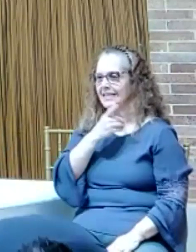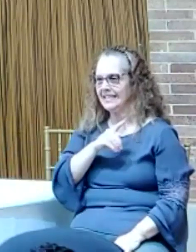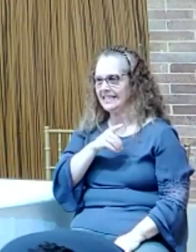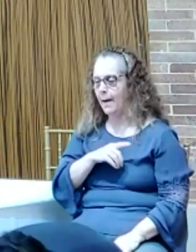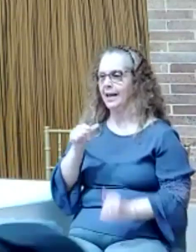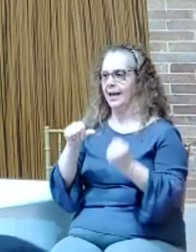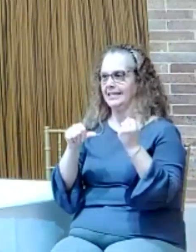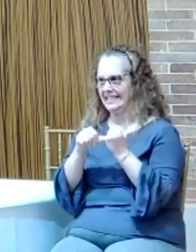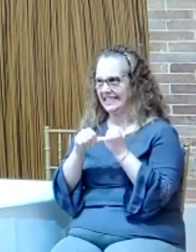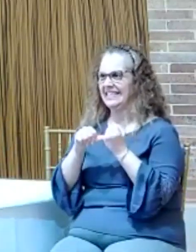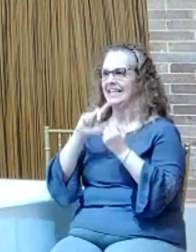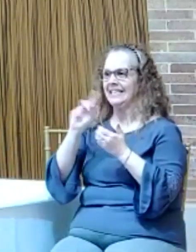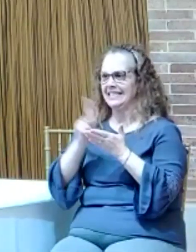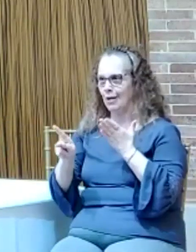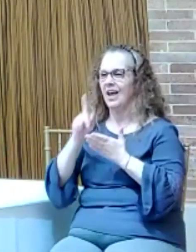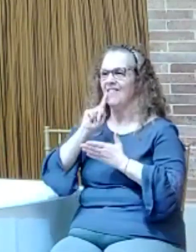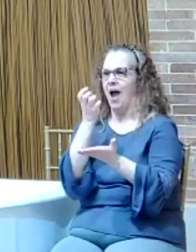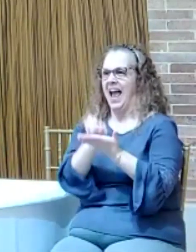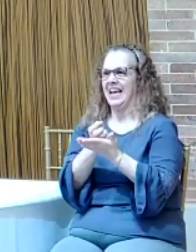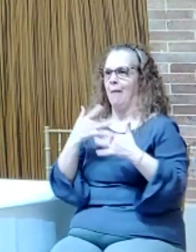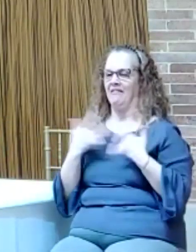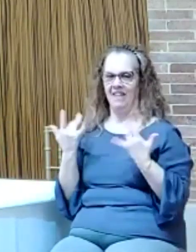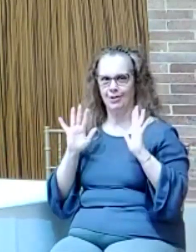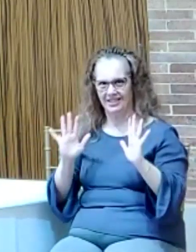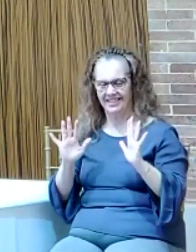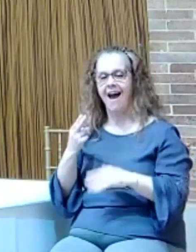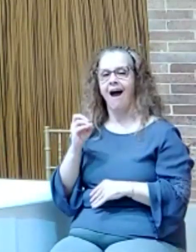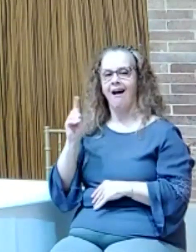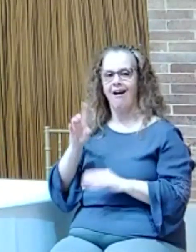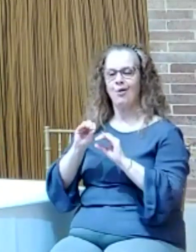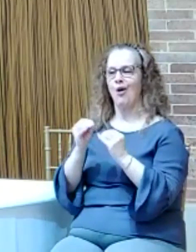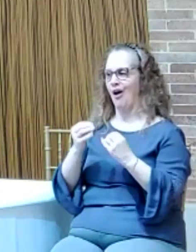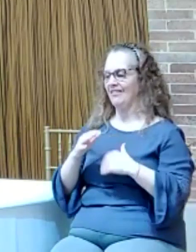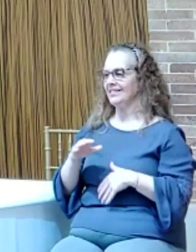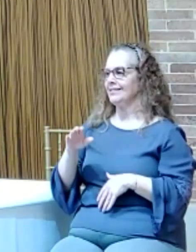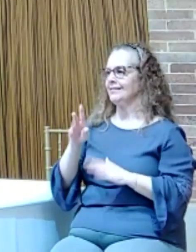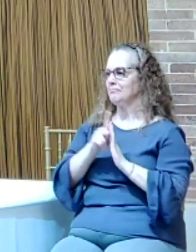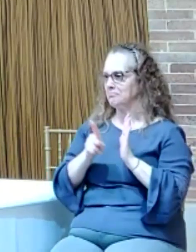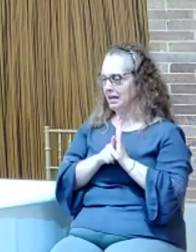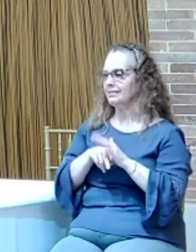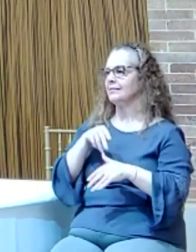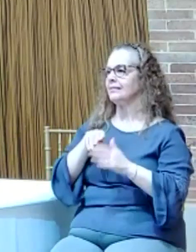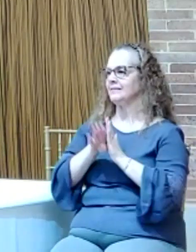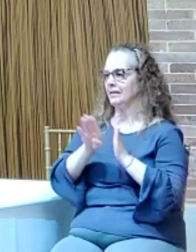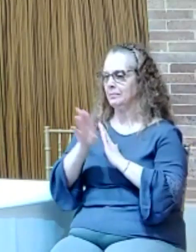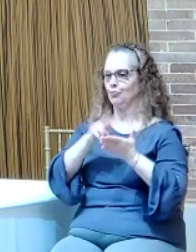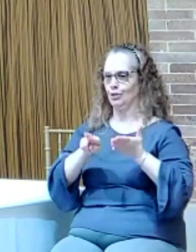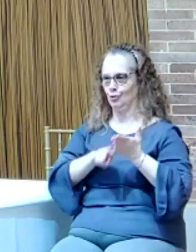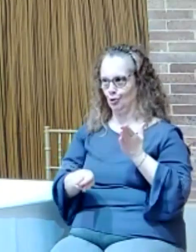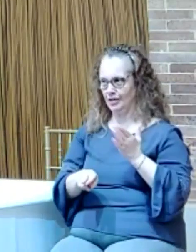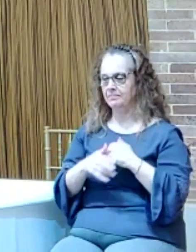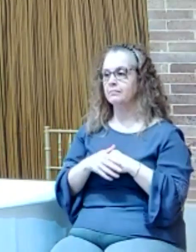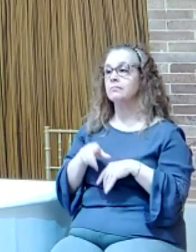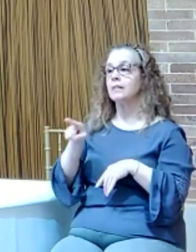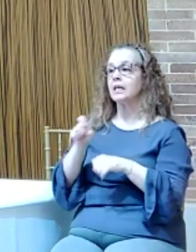secretary for economic Affairs in Hud's office of policy development and research where he worked